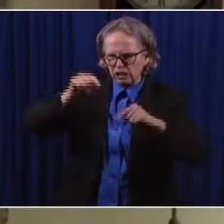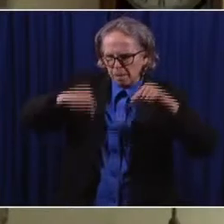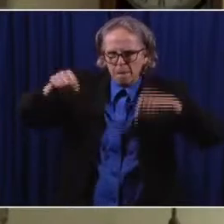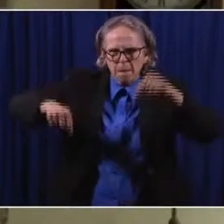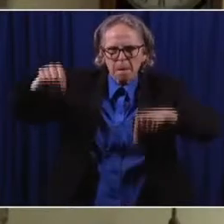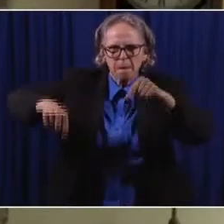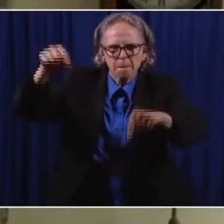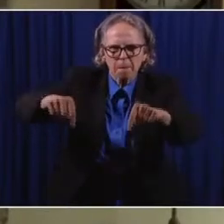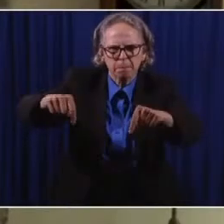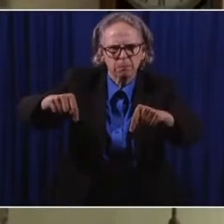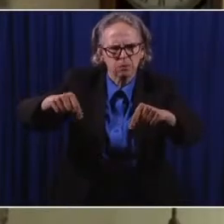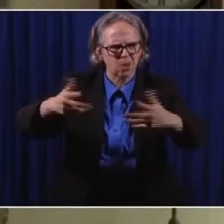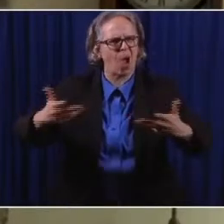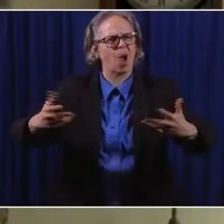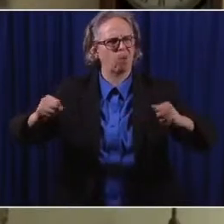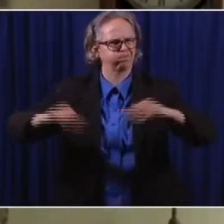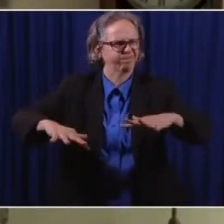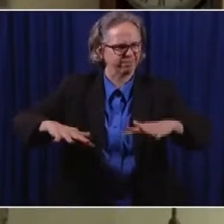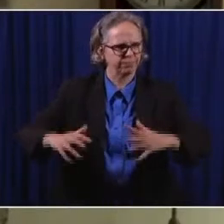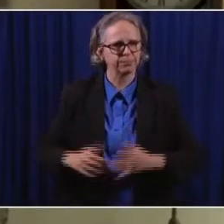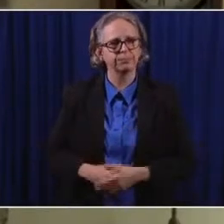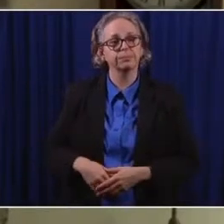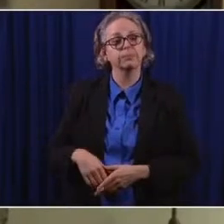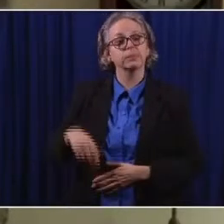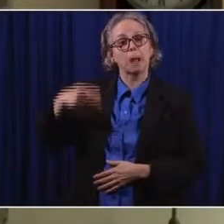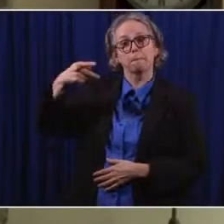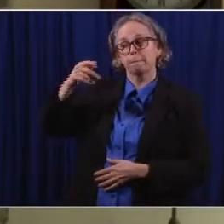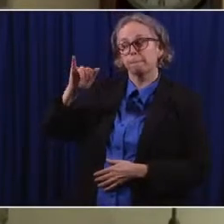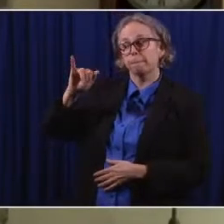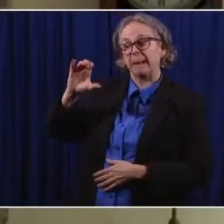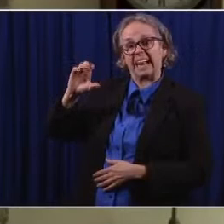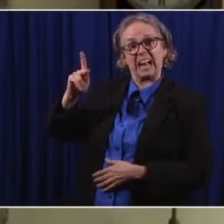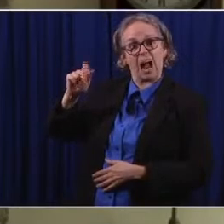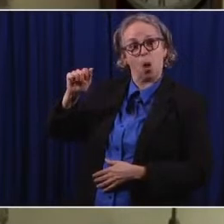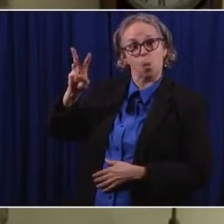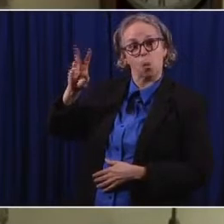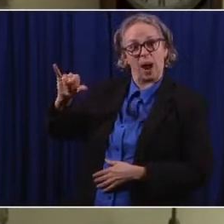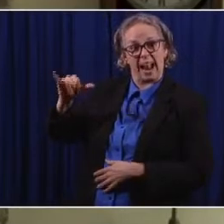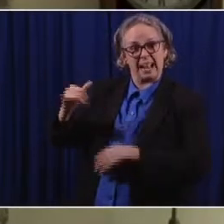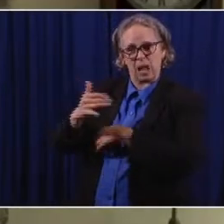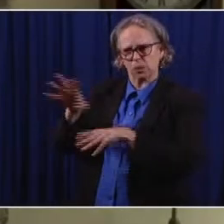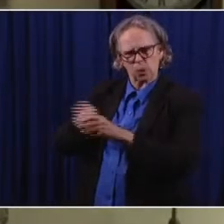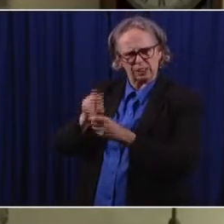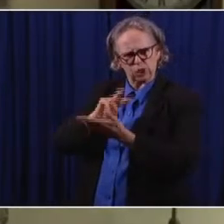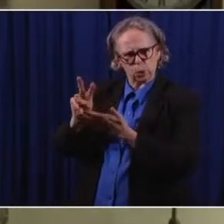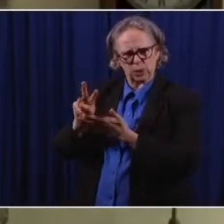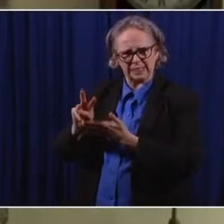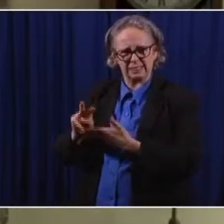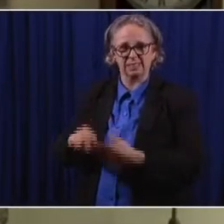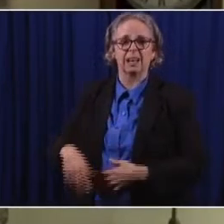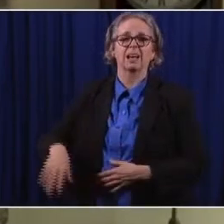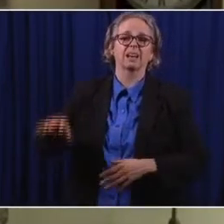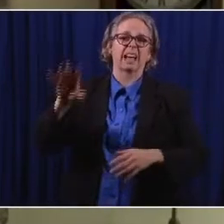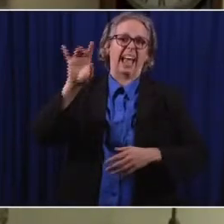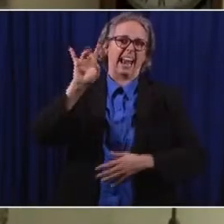had 85 new cases during the past 2 weeks. Eric, let's look at the slide.